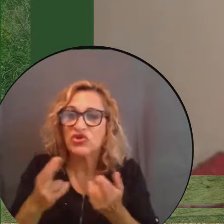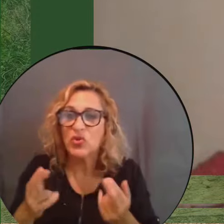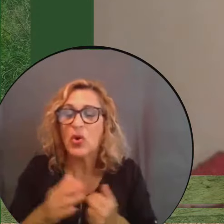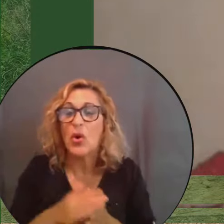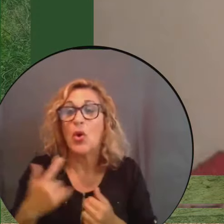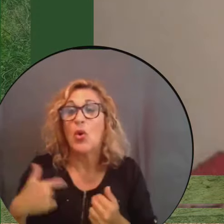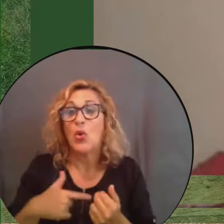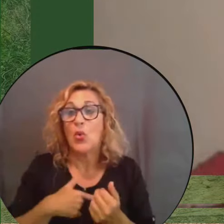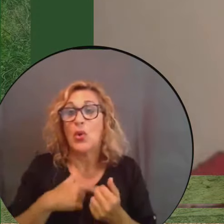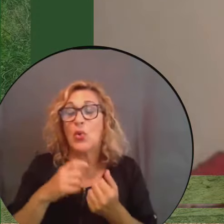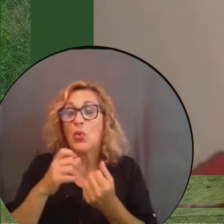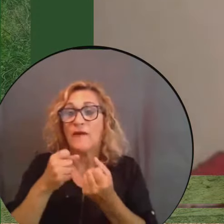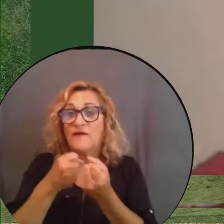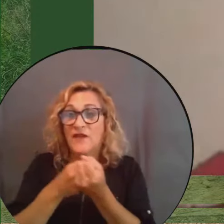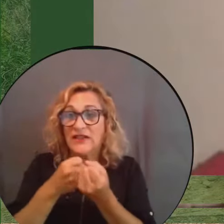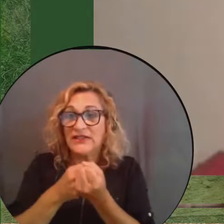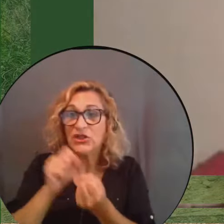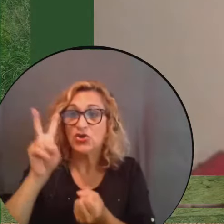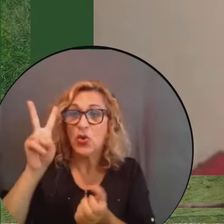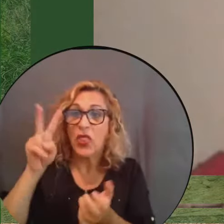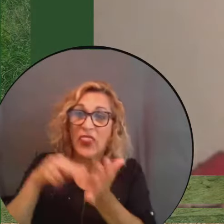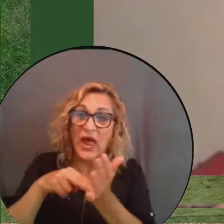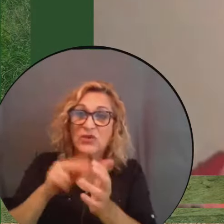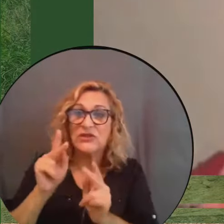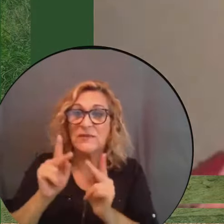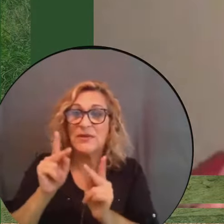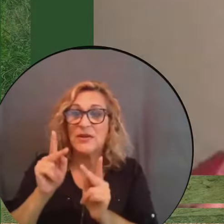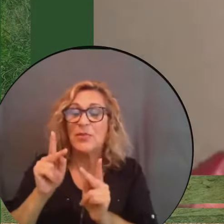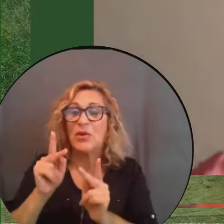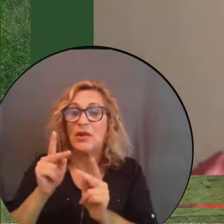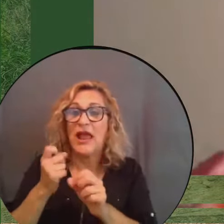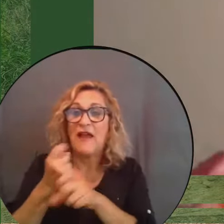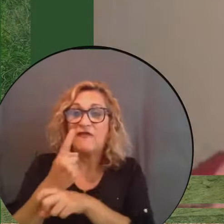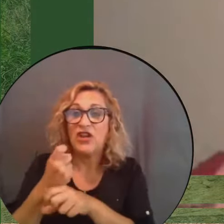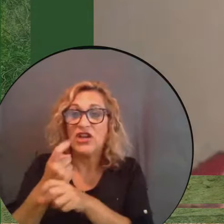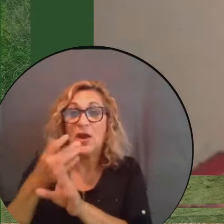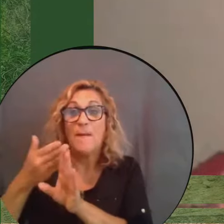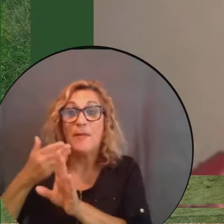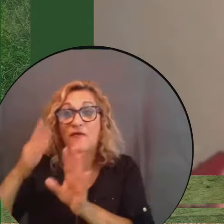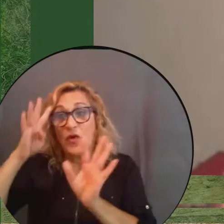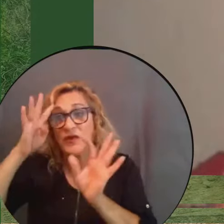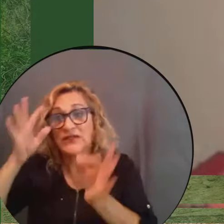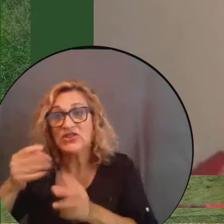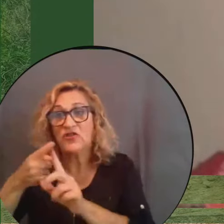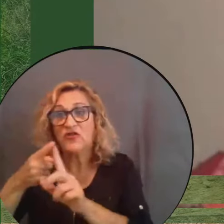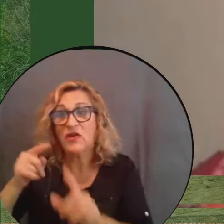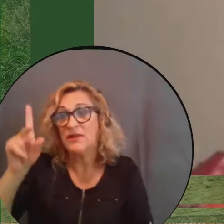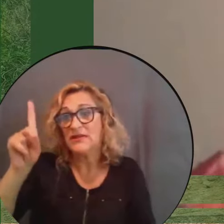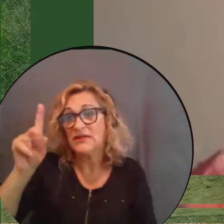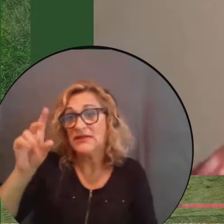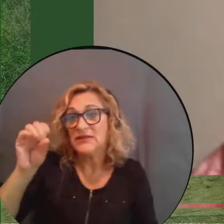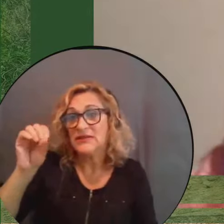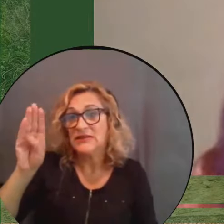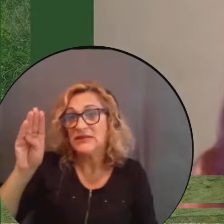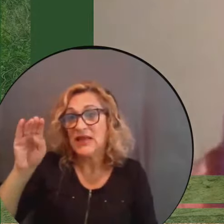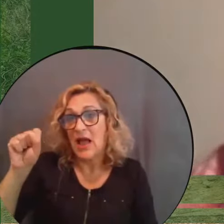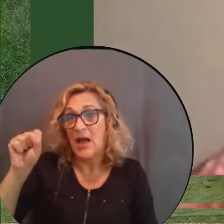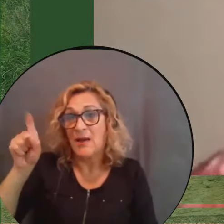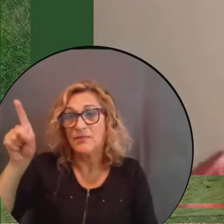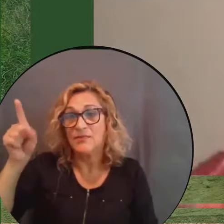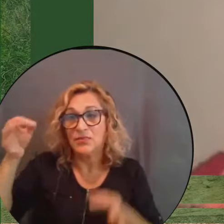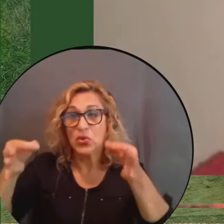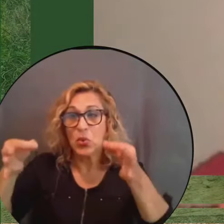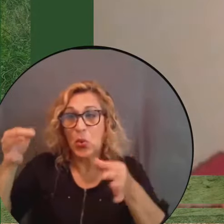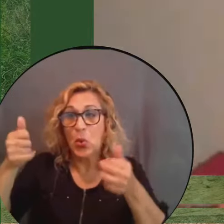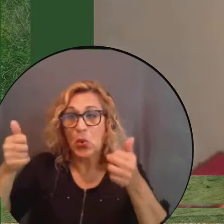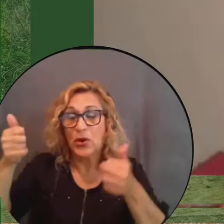funding about 2,000 people a year before the Dobbs decision, and we were barely touching the amount of need in the state. I want to touch on that.